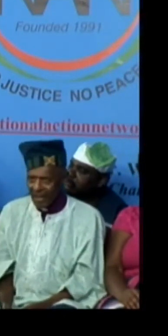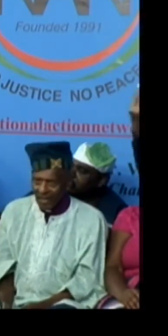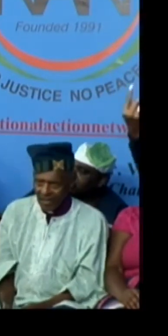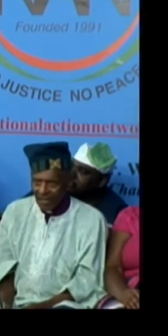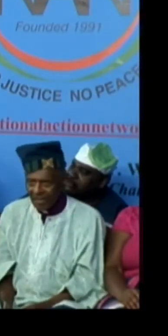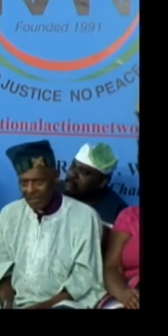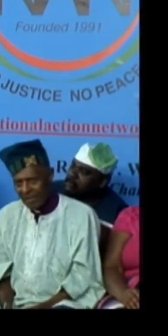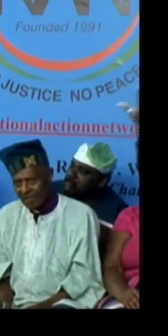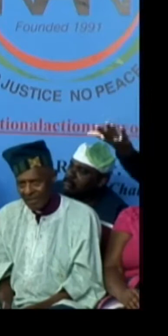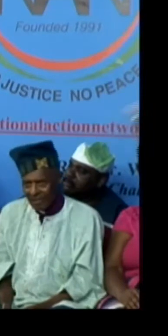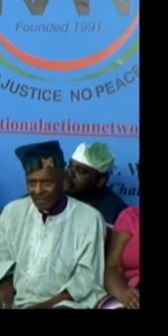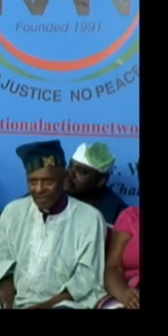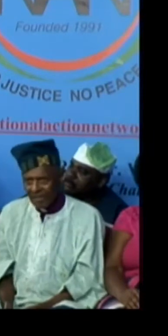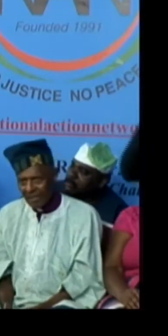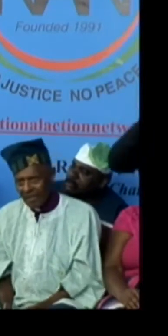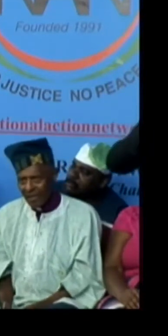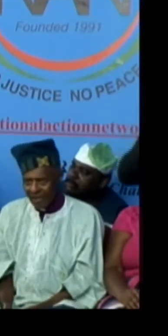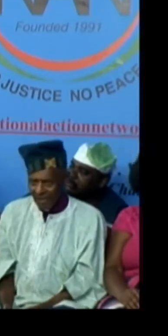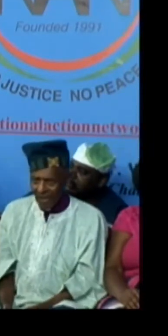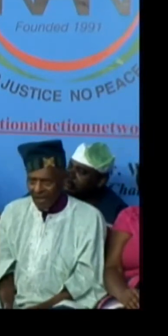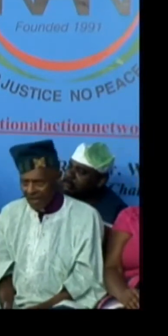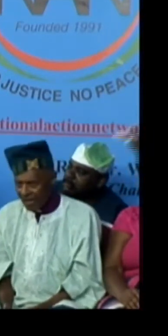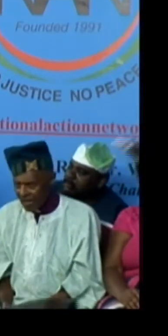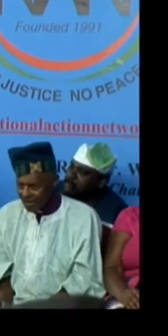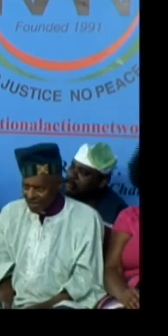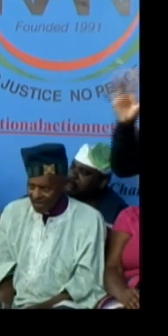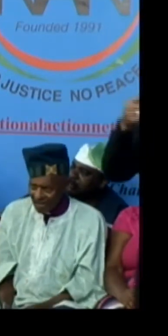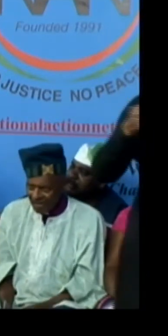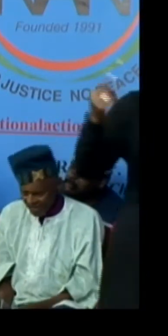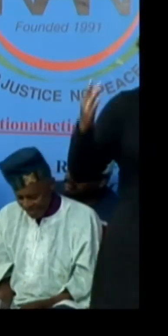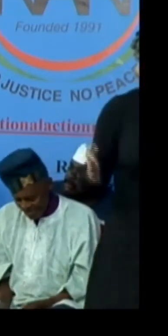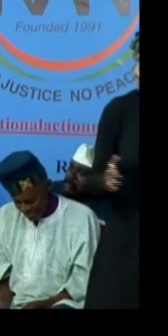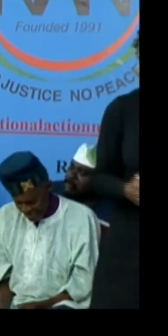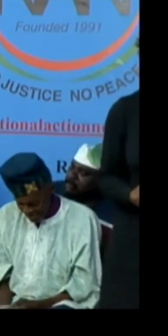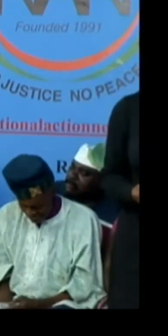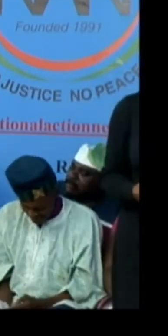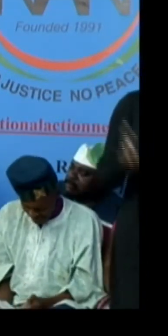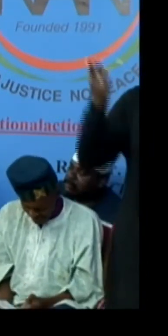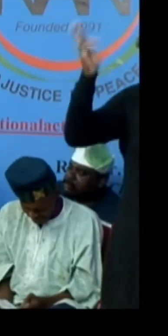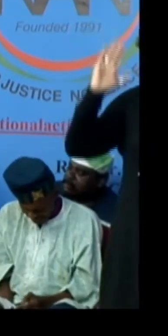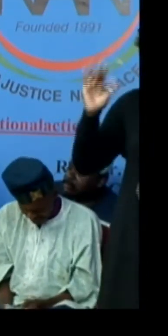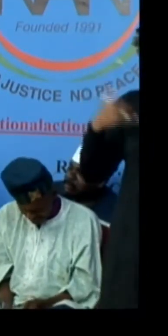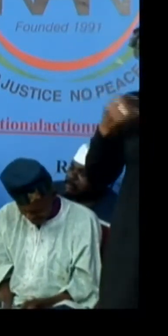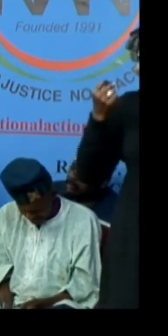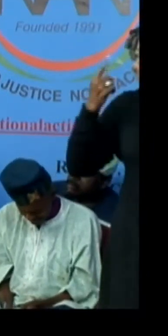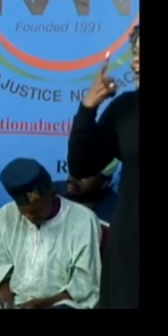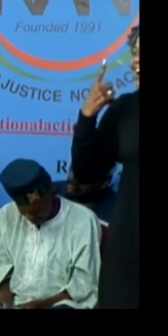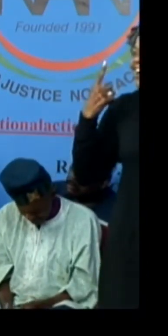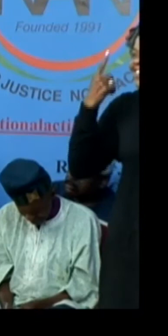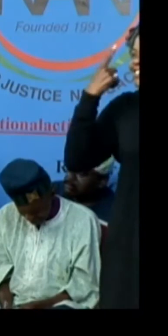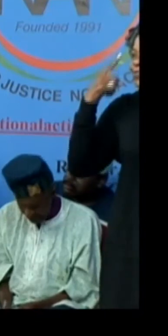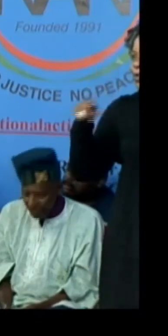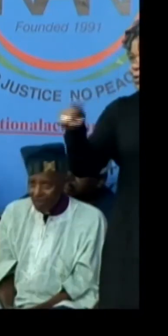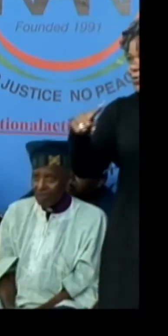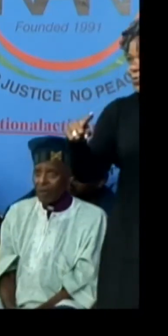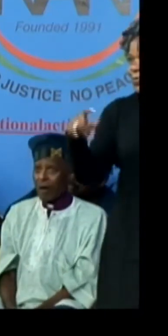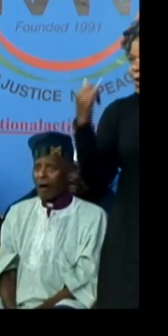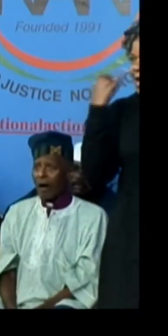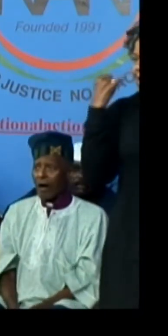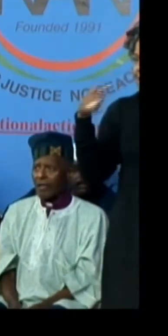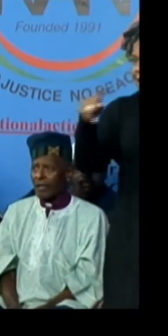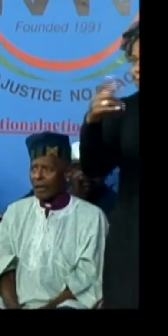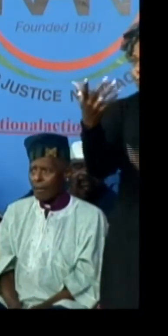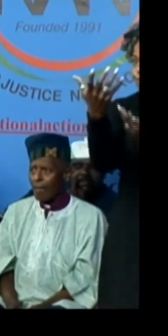friend, somebody that been your adversary. God got a ram in the bush, and if you trust